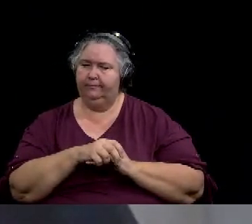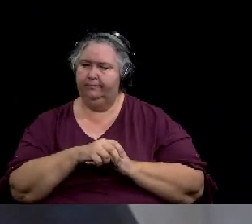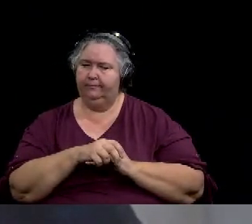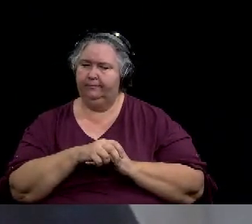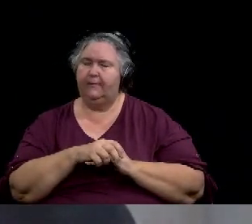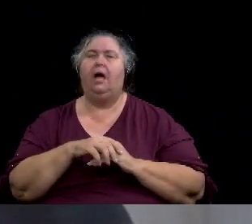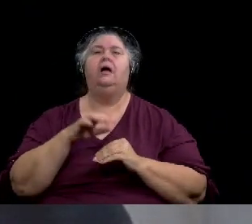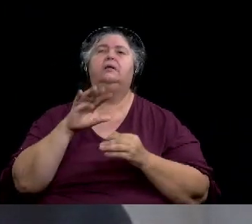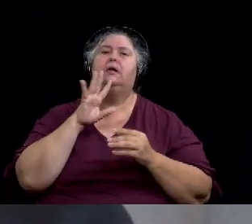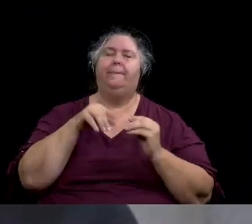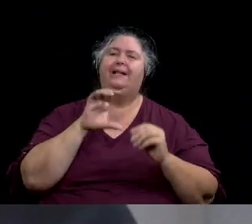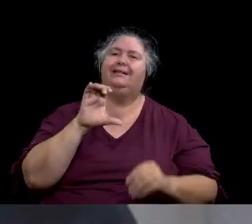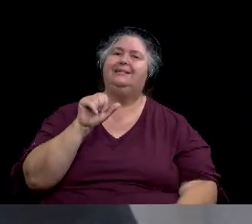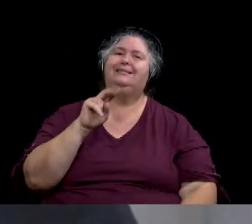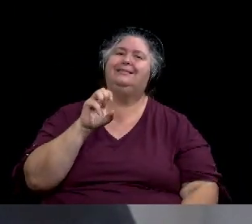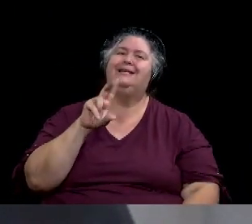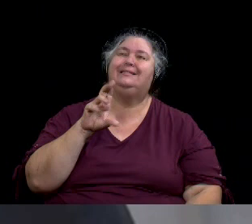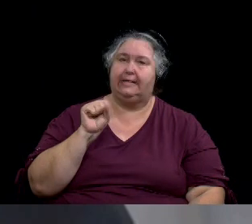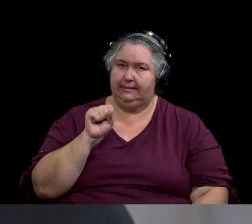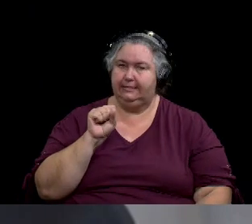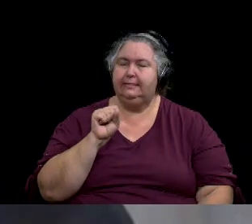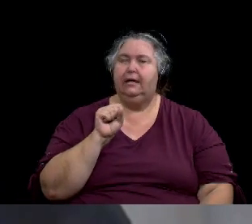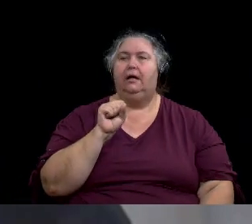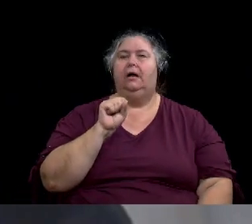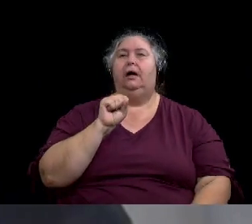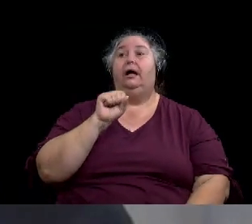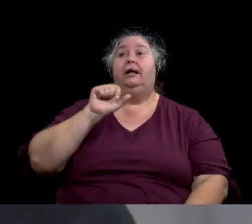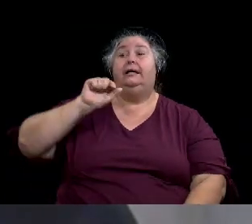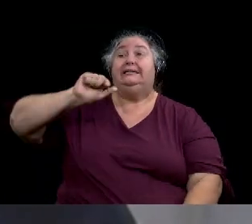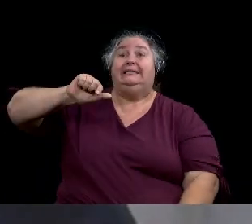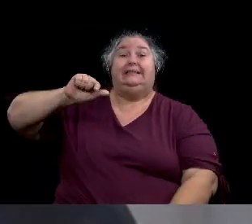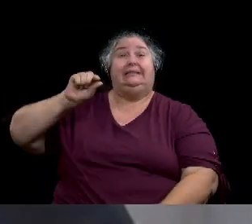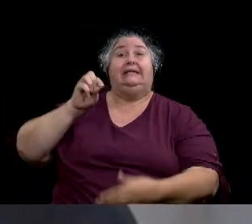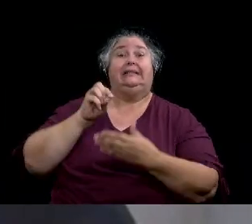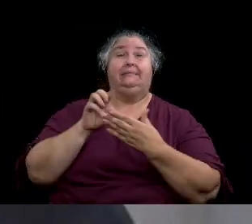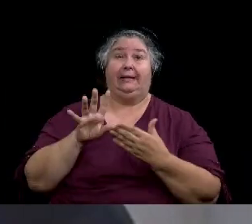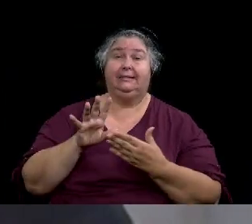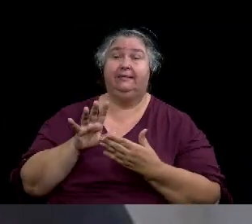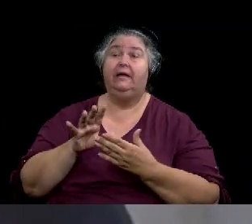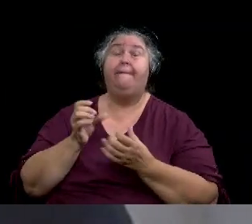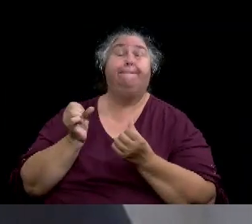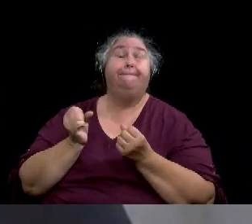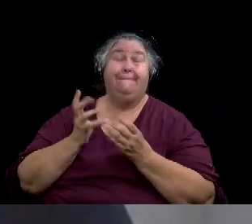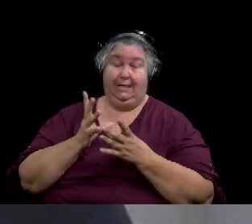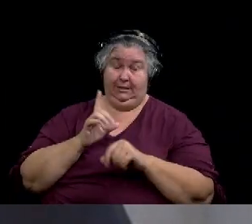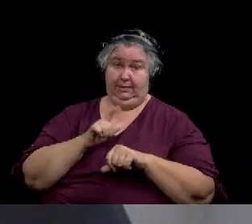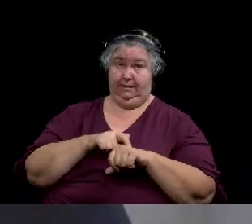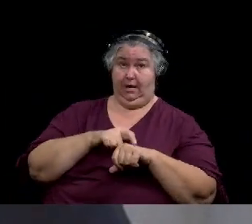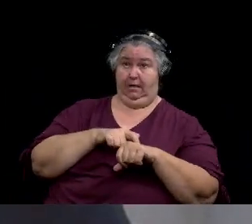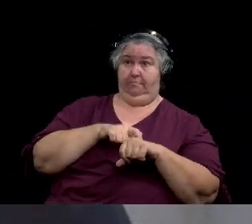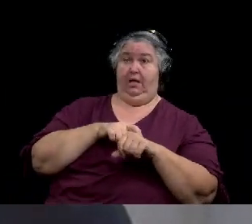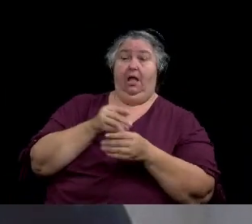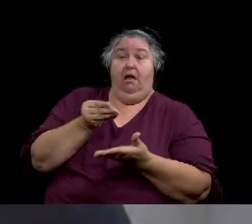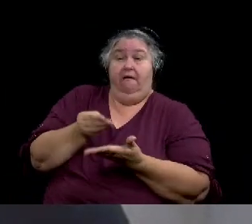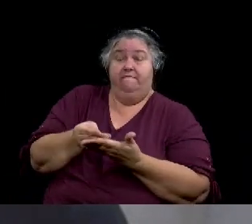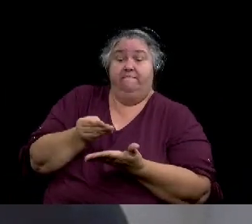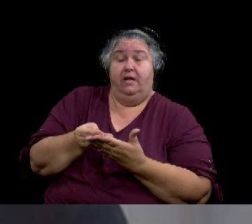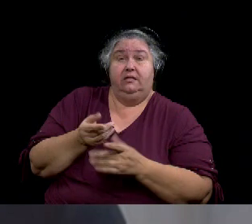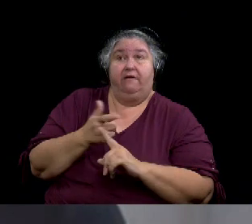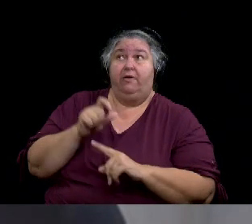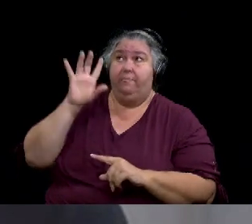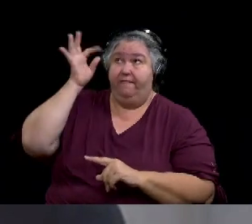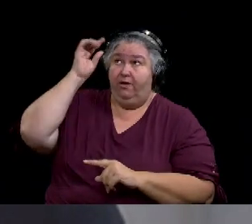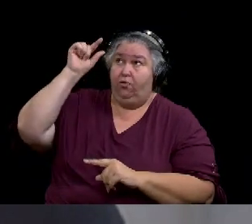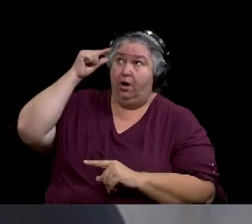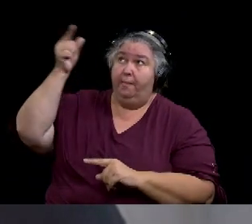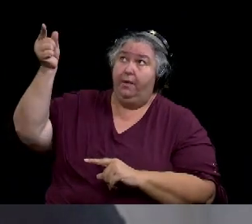very expensive to deal with. And a lot of times and many times the funding from federal government